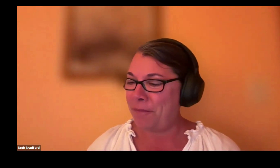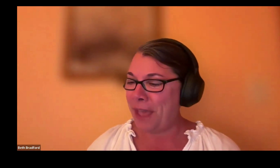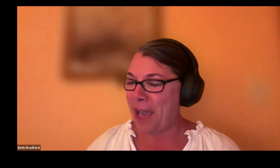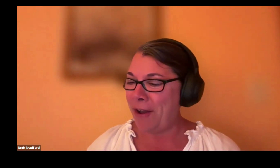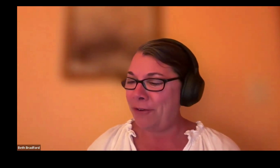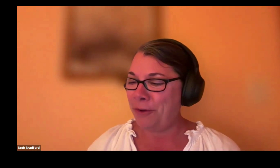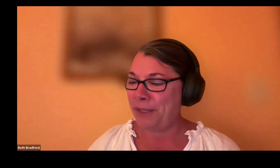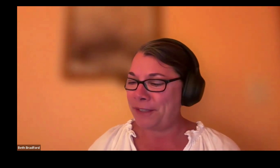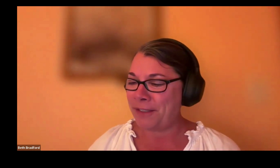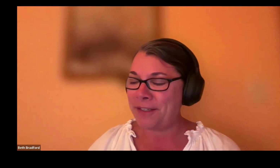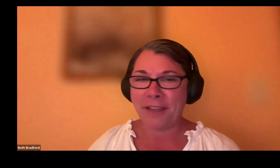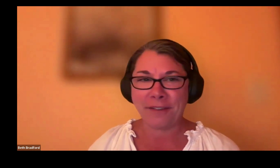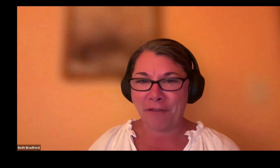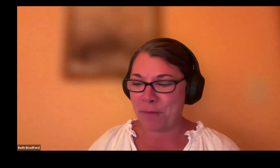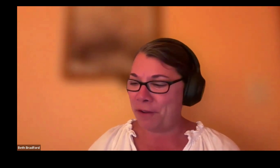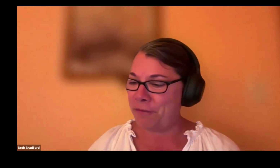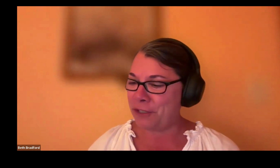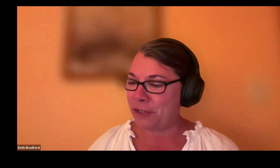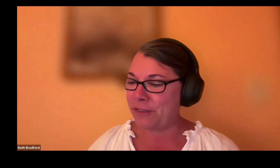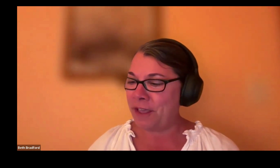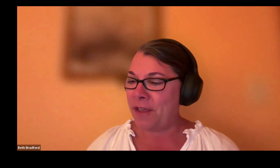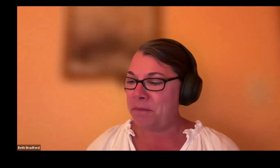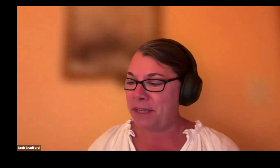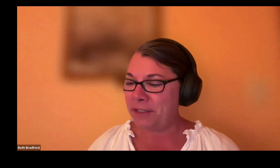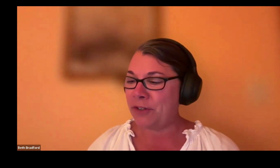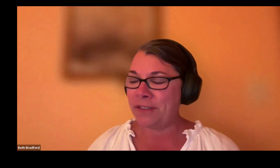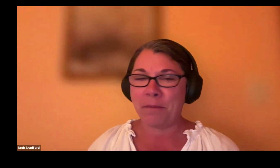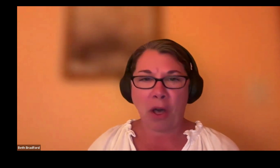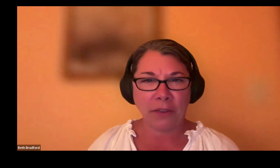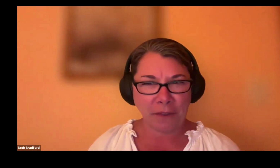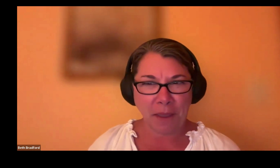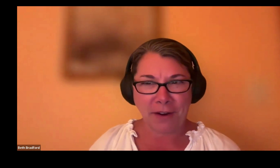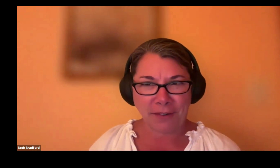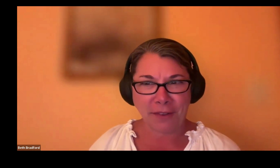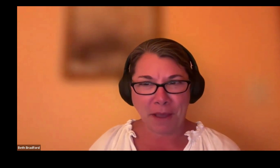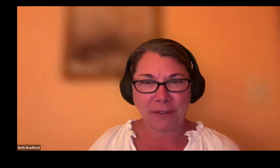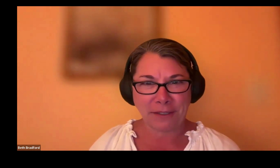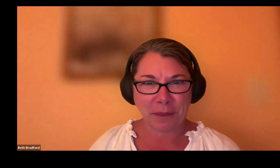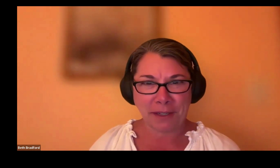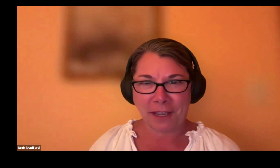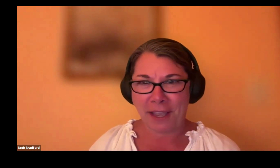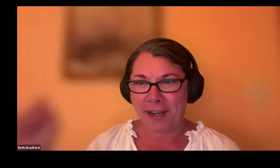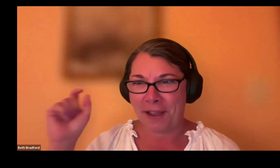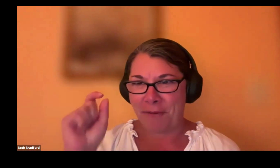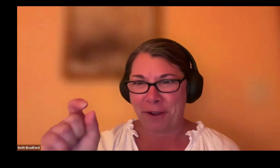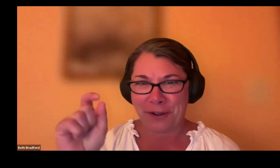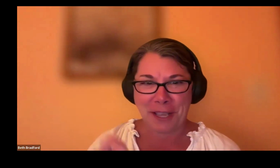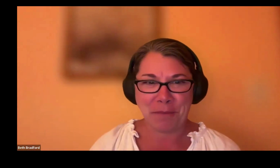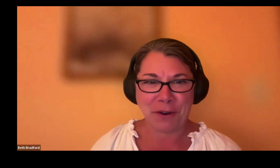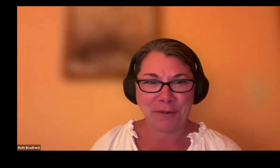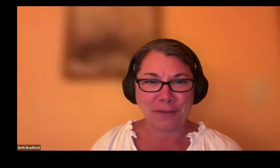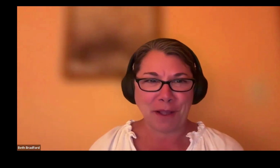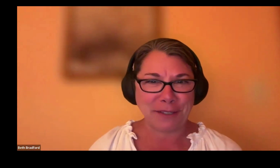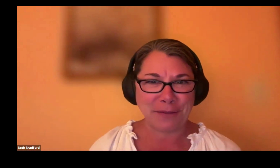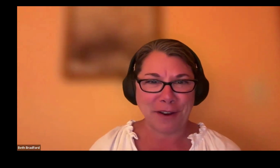call. How do we sensitize government officials, ministries, and policymakers about disability? And I want